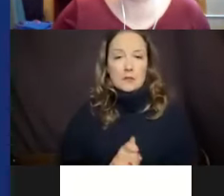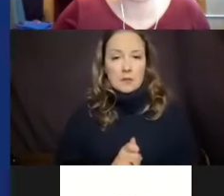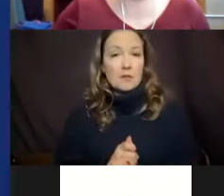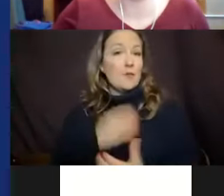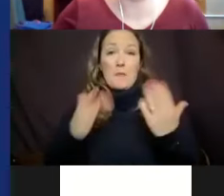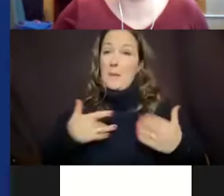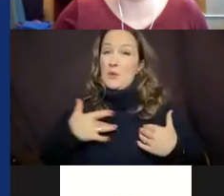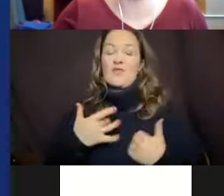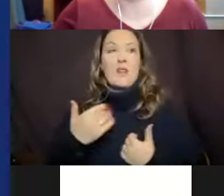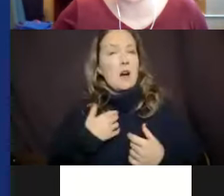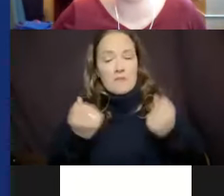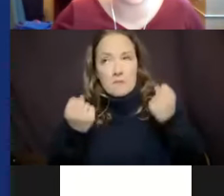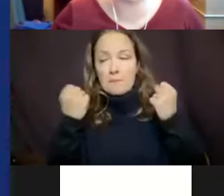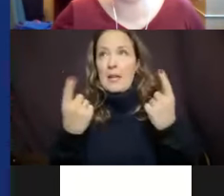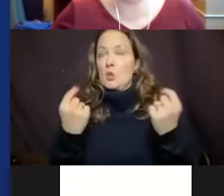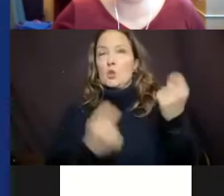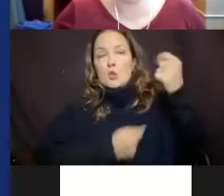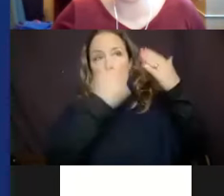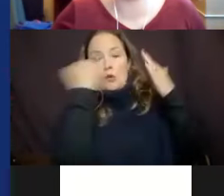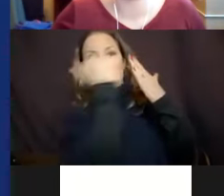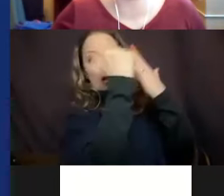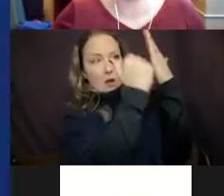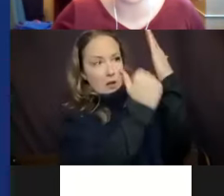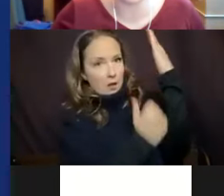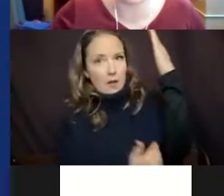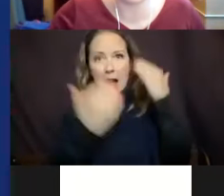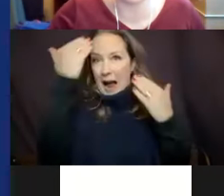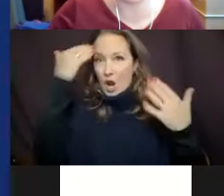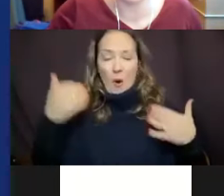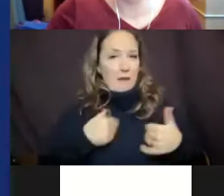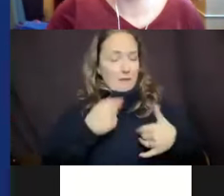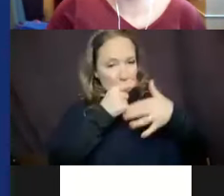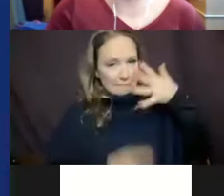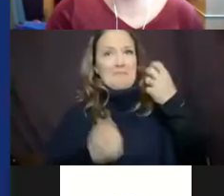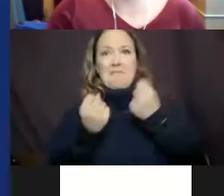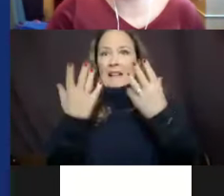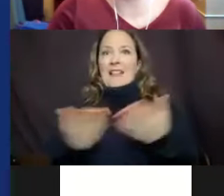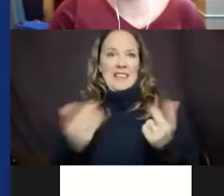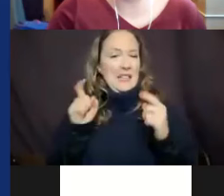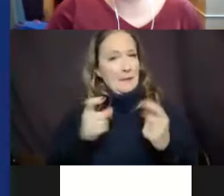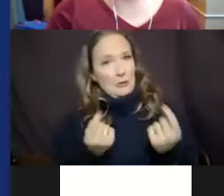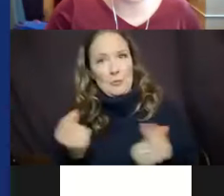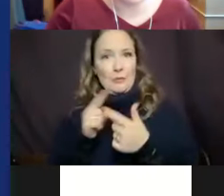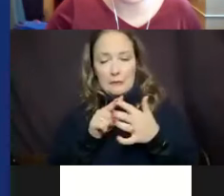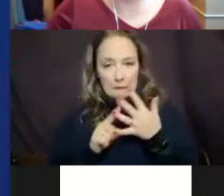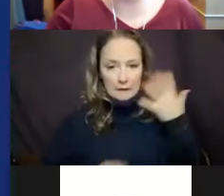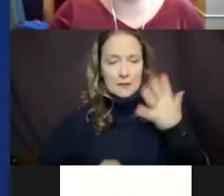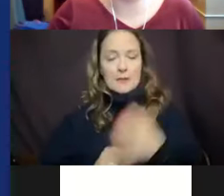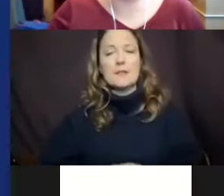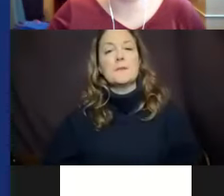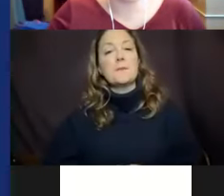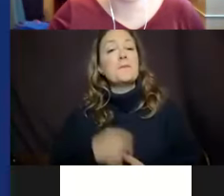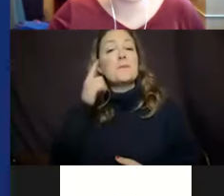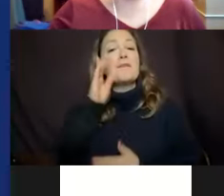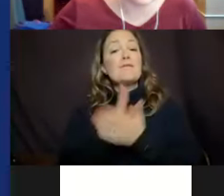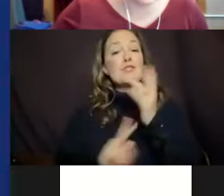list this time of year. I know I've got just a bunch of stuff to do. And for some people,